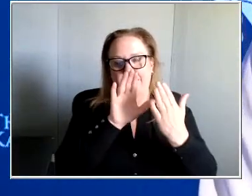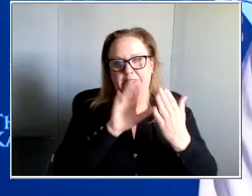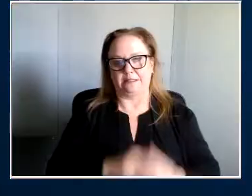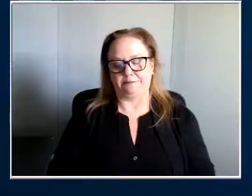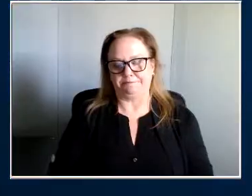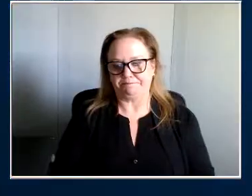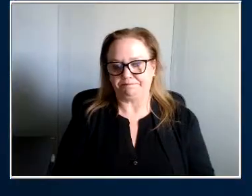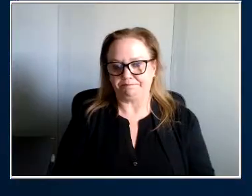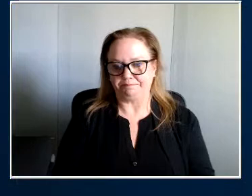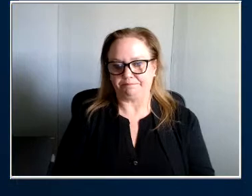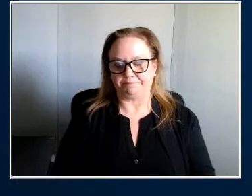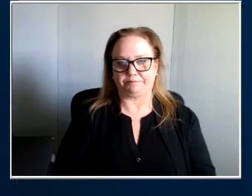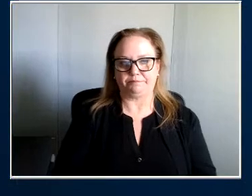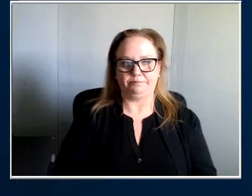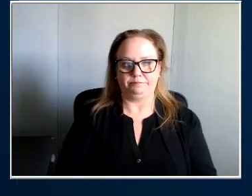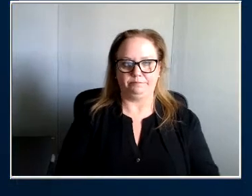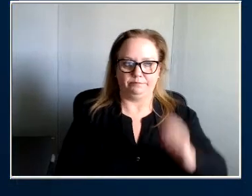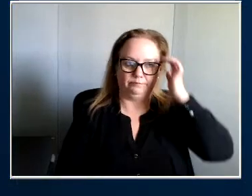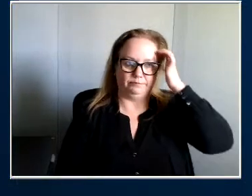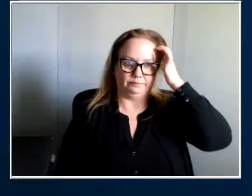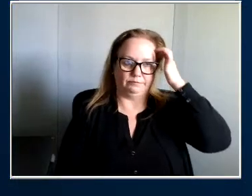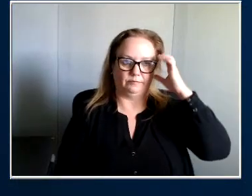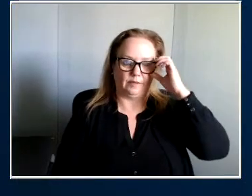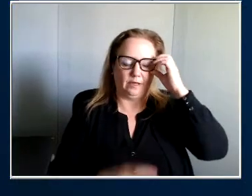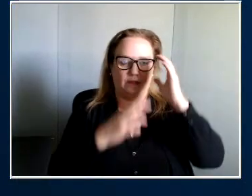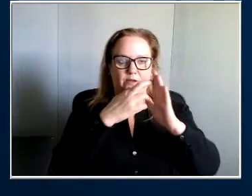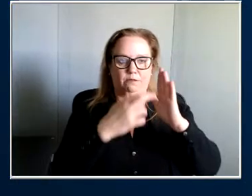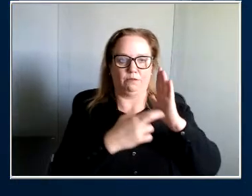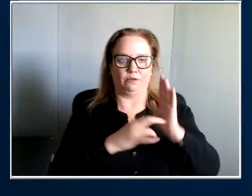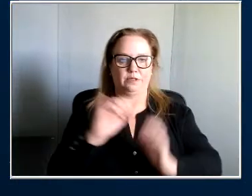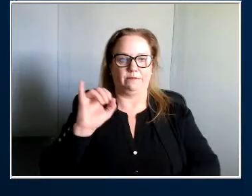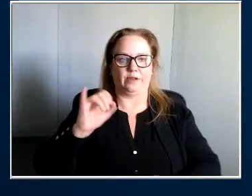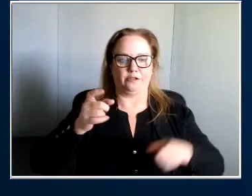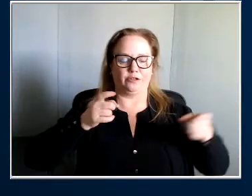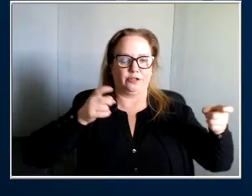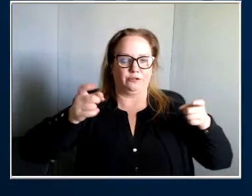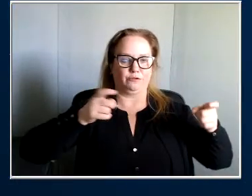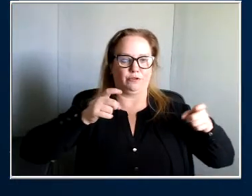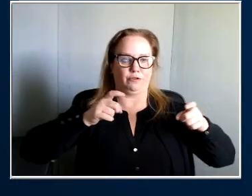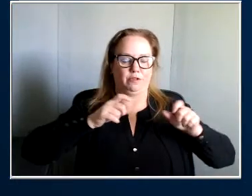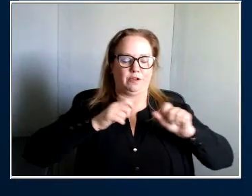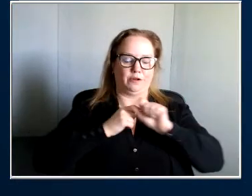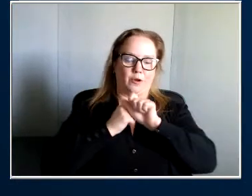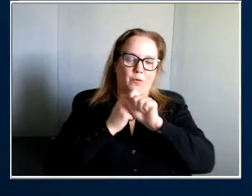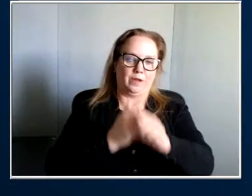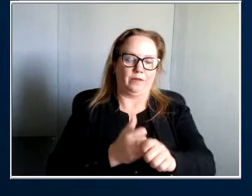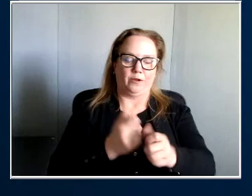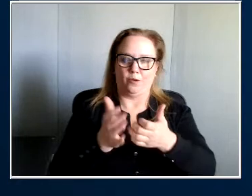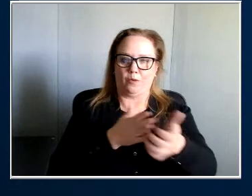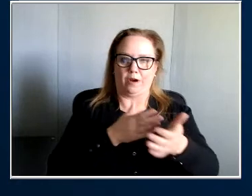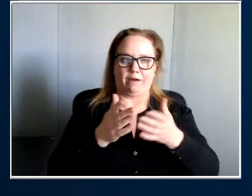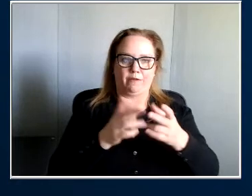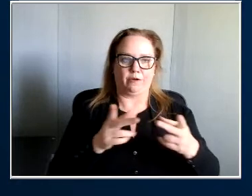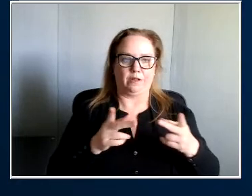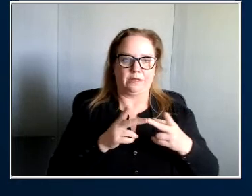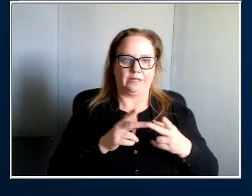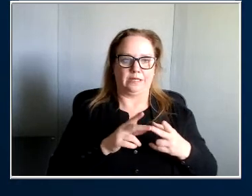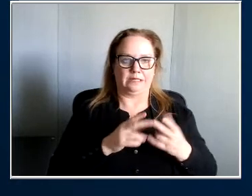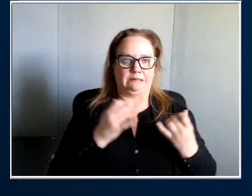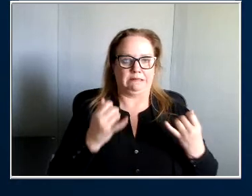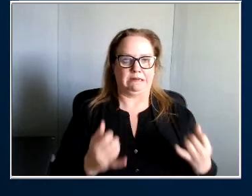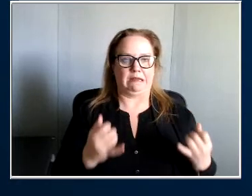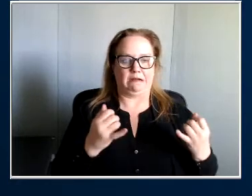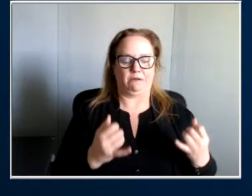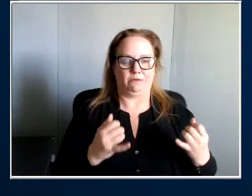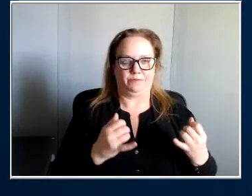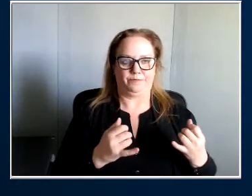risk. The rules and pillars of infection prevention and control travel with you wherever you are, even into this moment, and they do